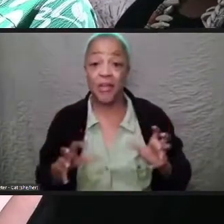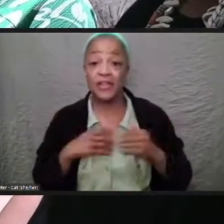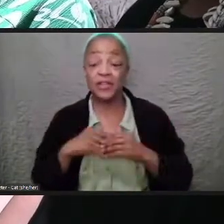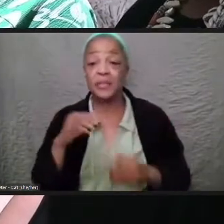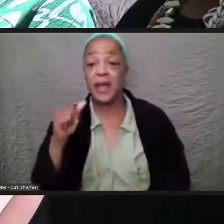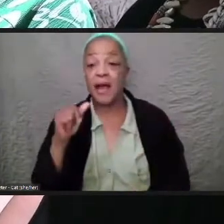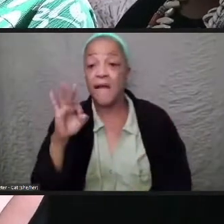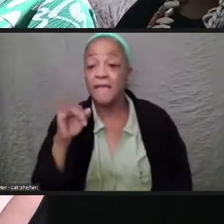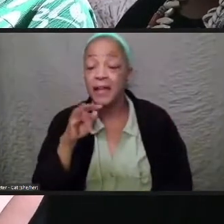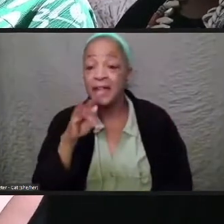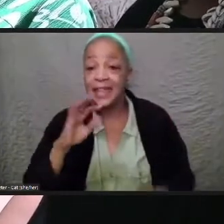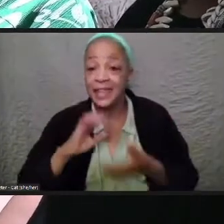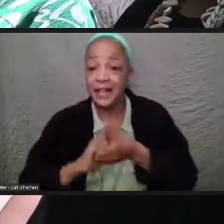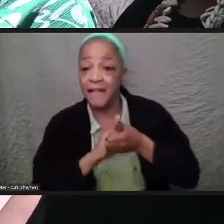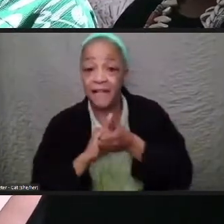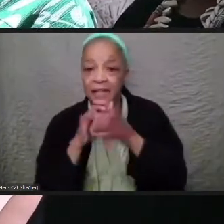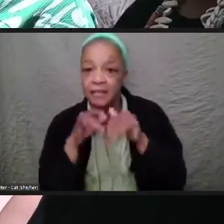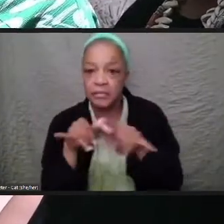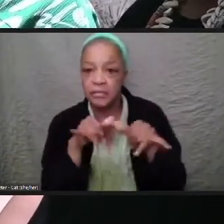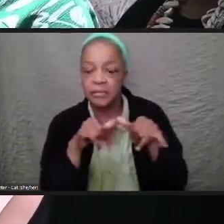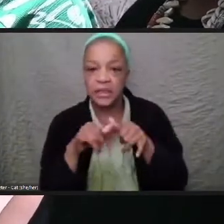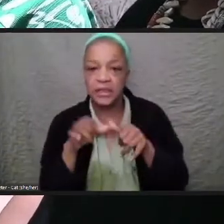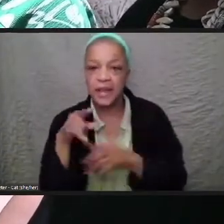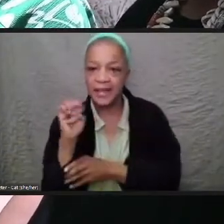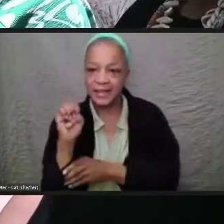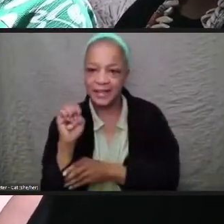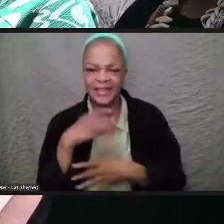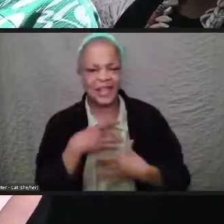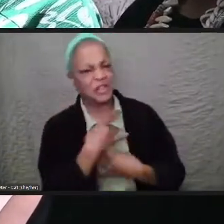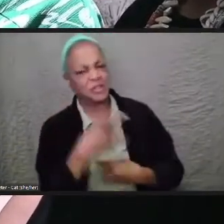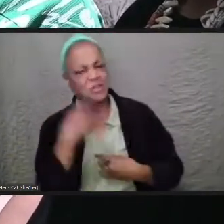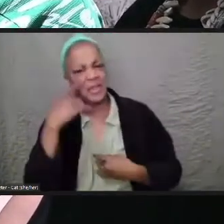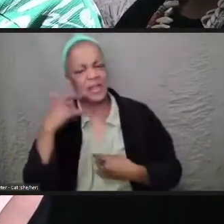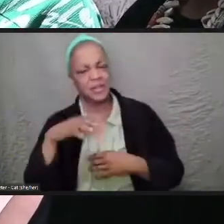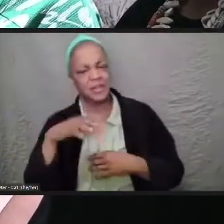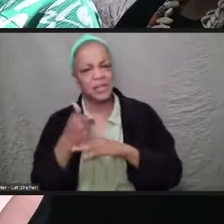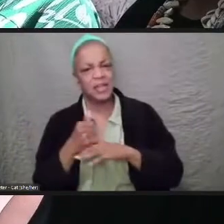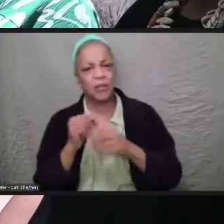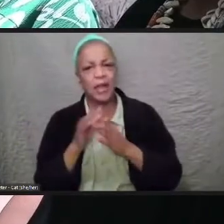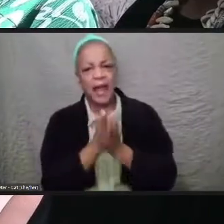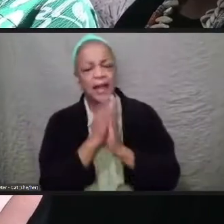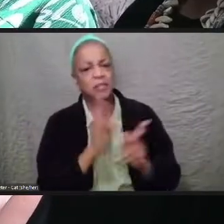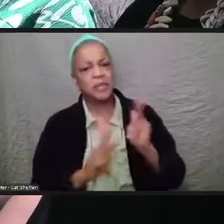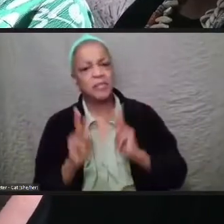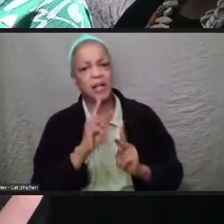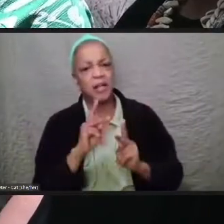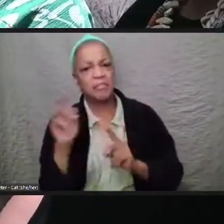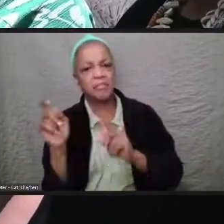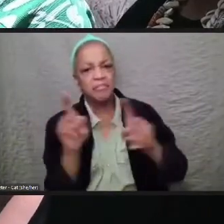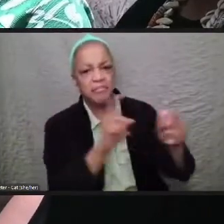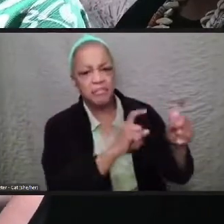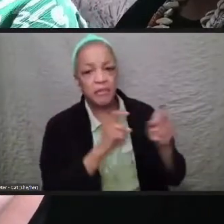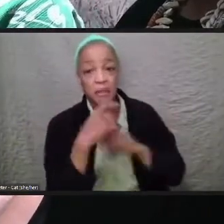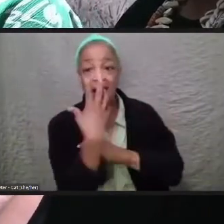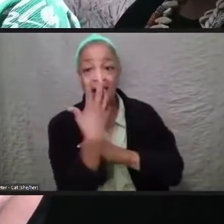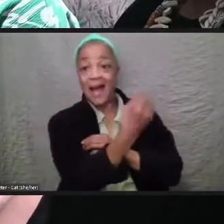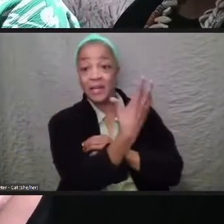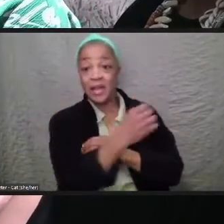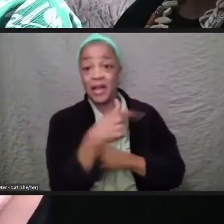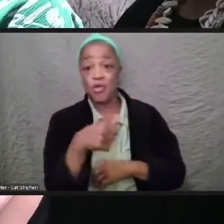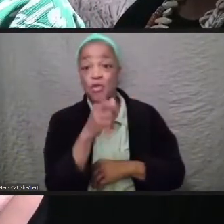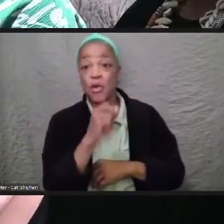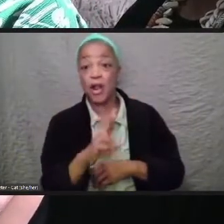space is, and it was interesting, so when we were putting this together, we did ask people from outside of the queer community